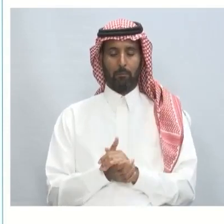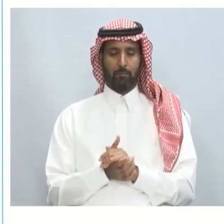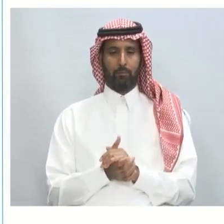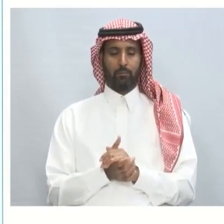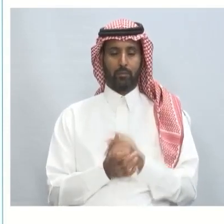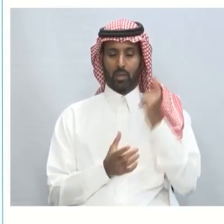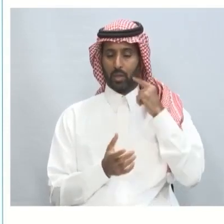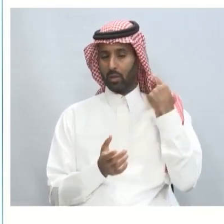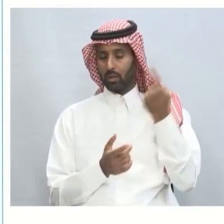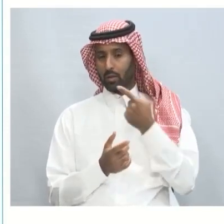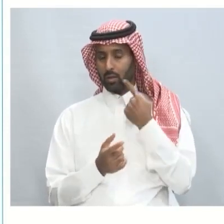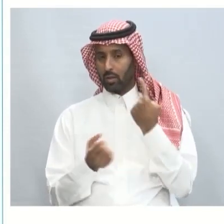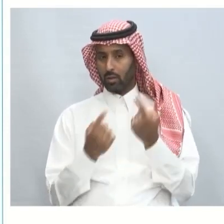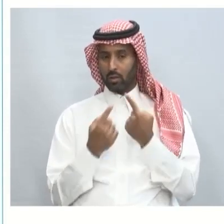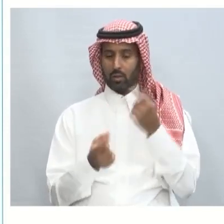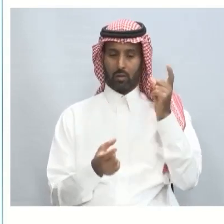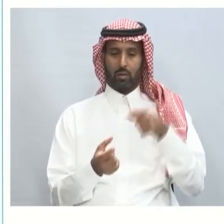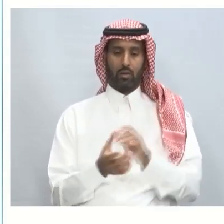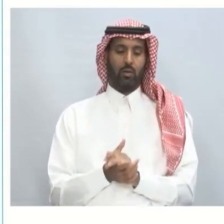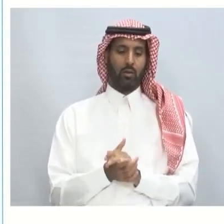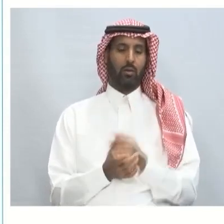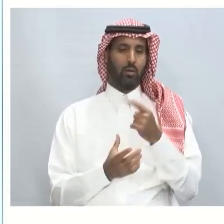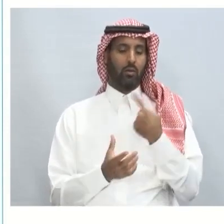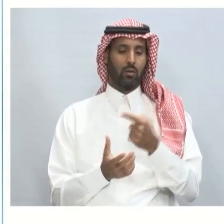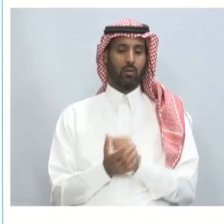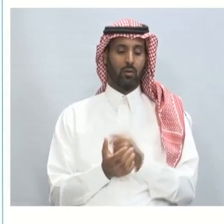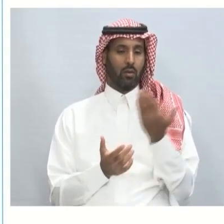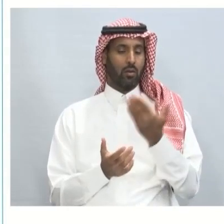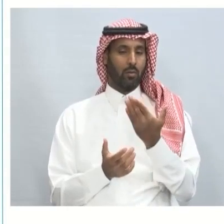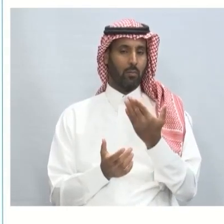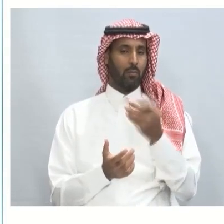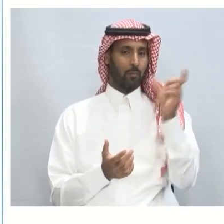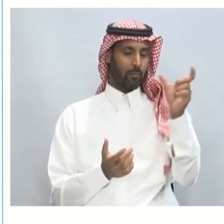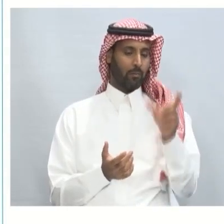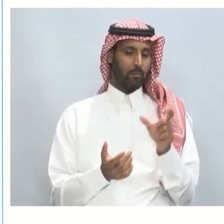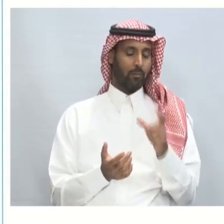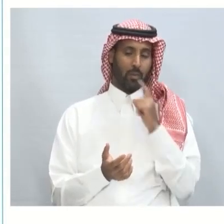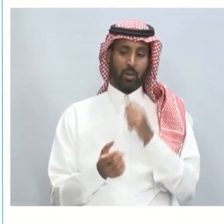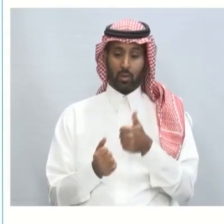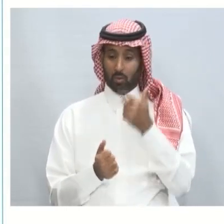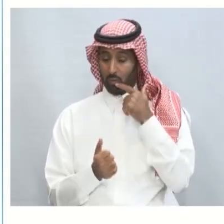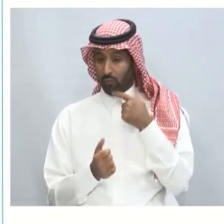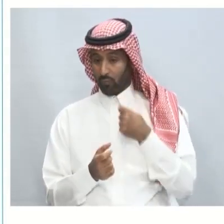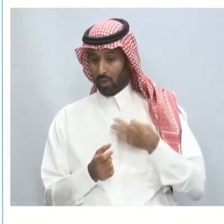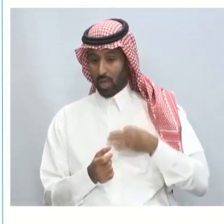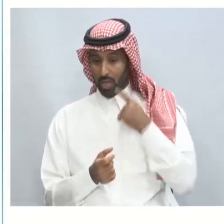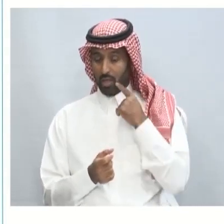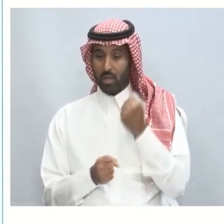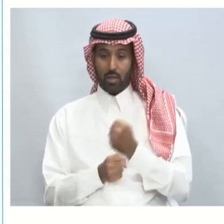the previous lesson, the listen and discuss, of course we talked about some here rewarding jobs and